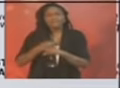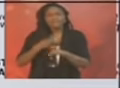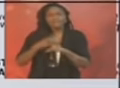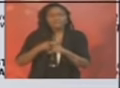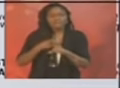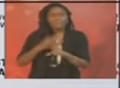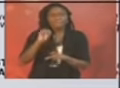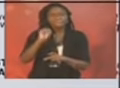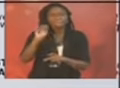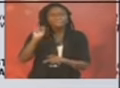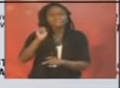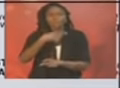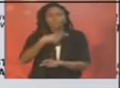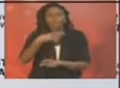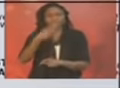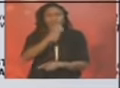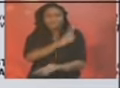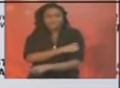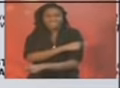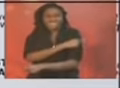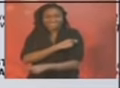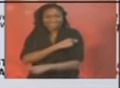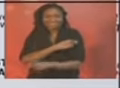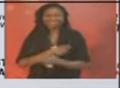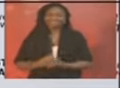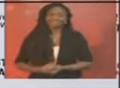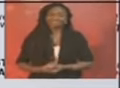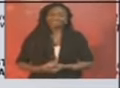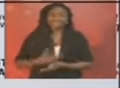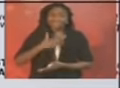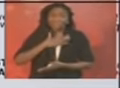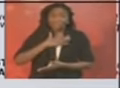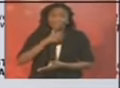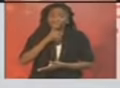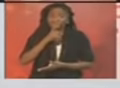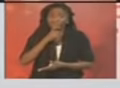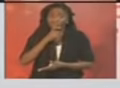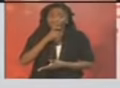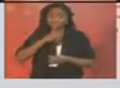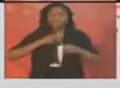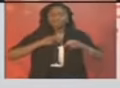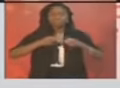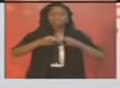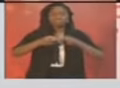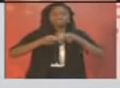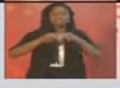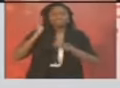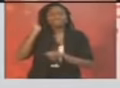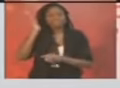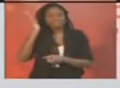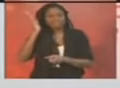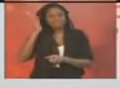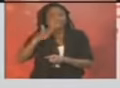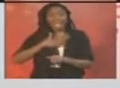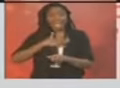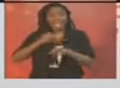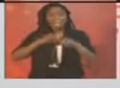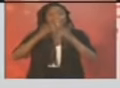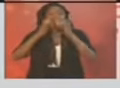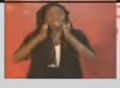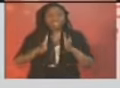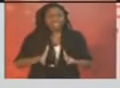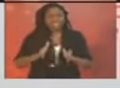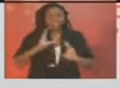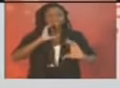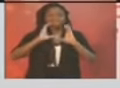Williams Medical Sciences Complex. I am your moderator, Candice Alcantara, and also the Manager of Corporate Communication